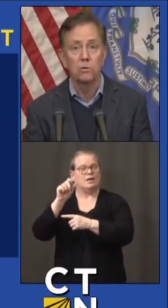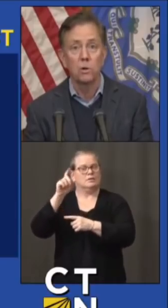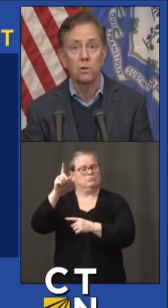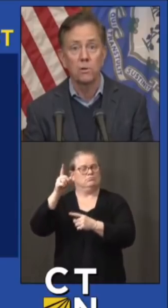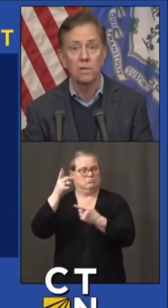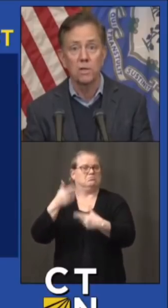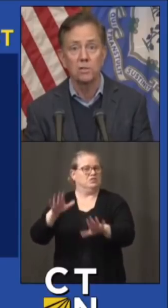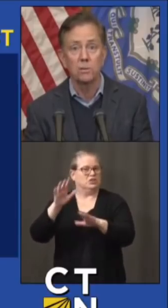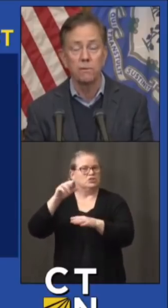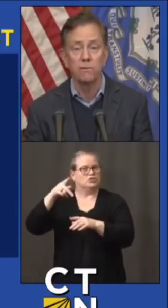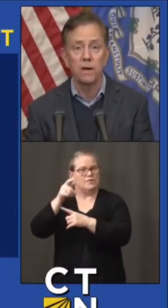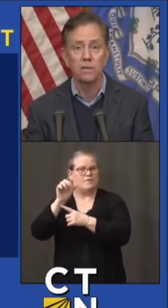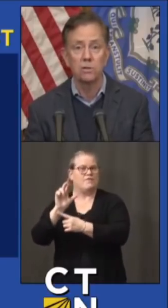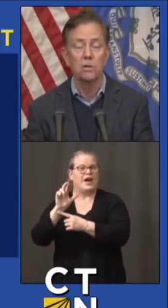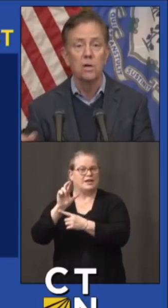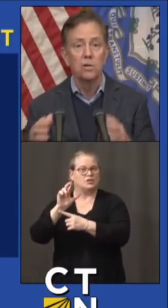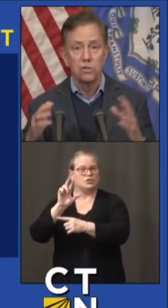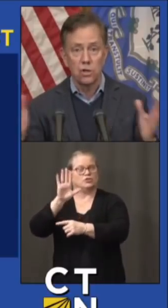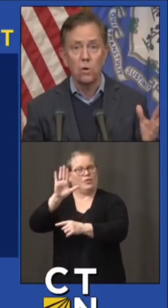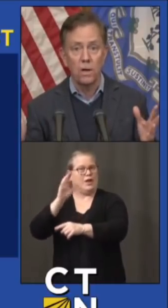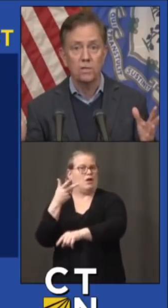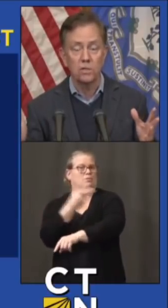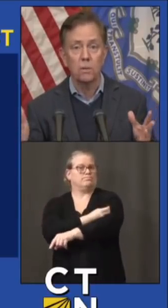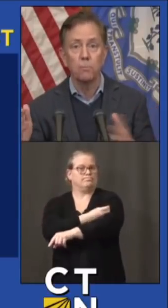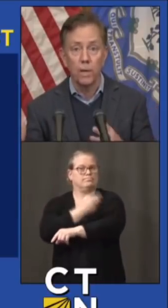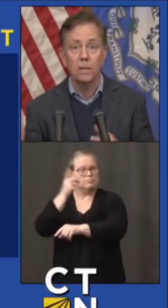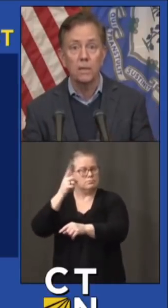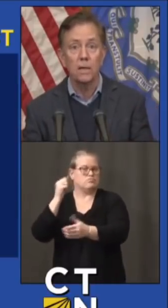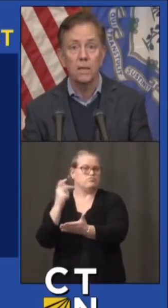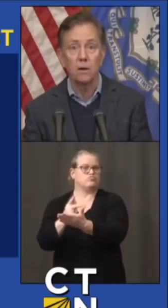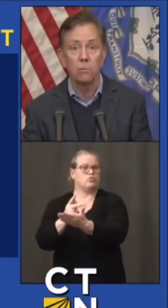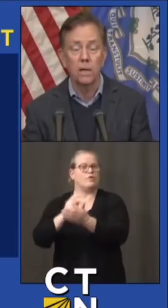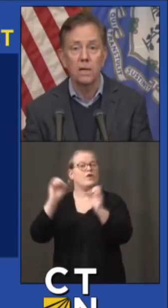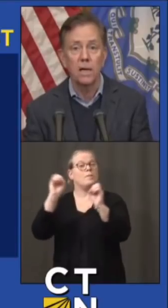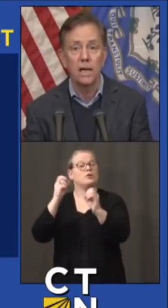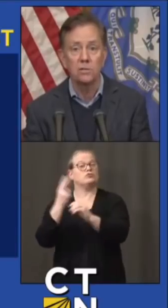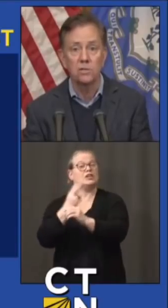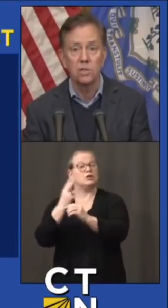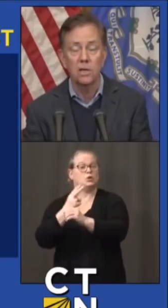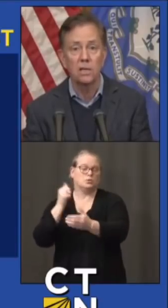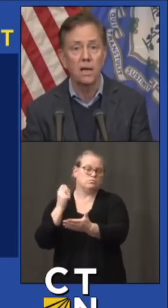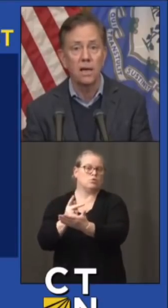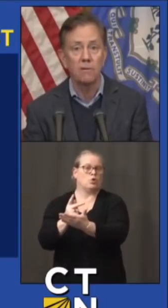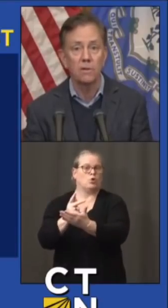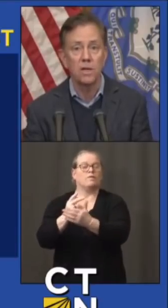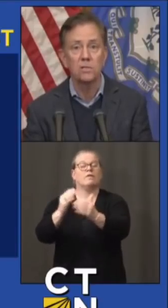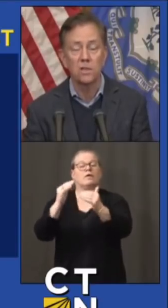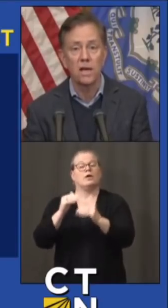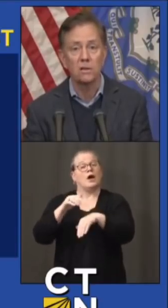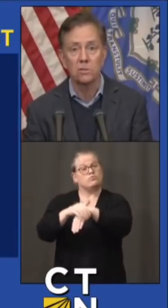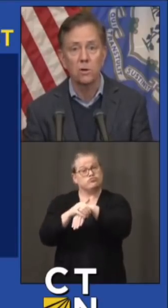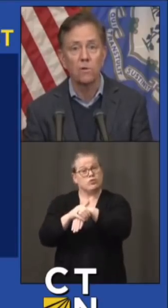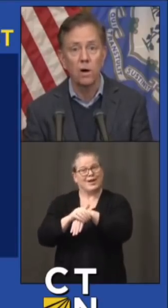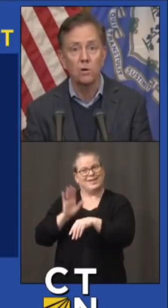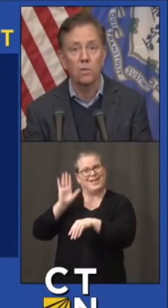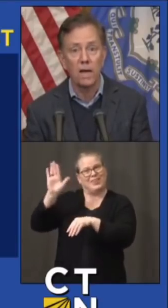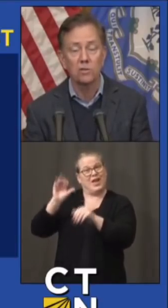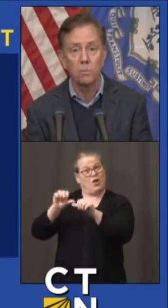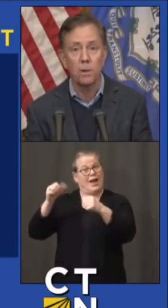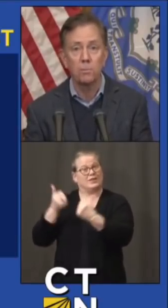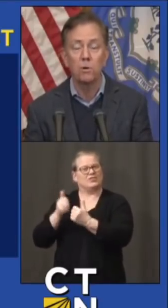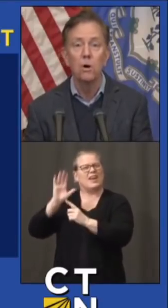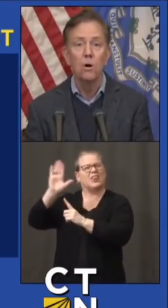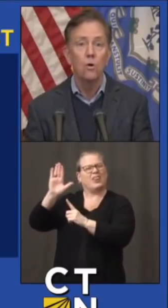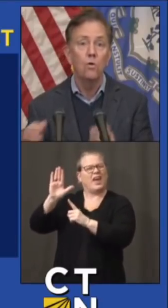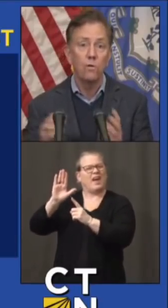emergency use authorization for Pfizer, so has Britain and their related agency. They have tens of thousands, over